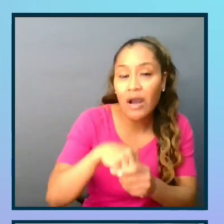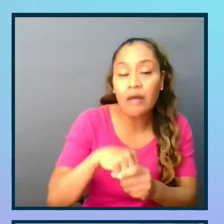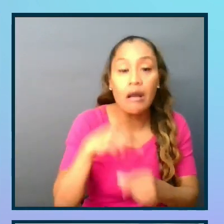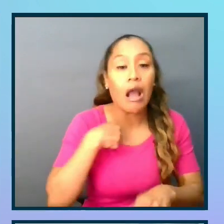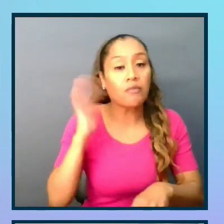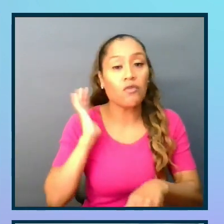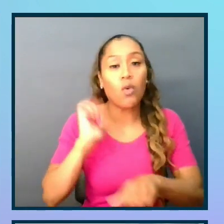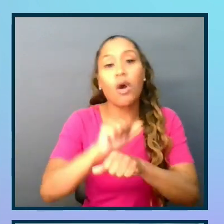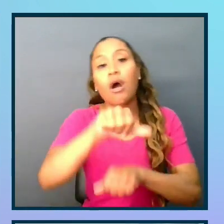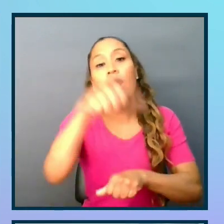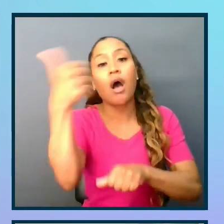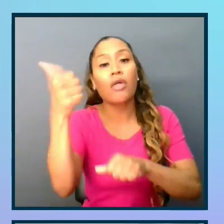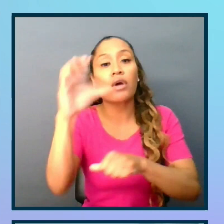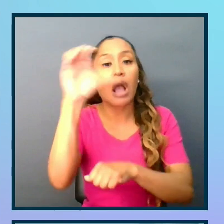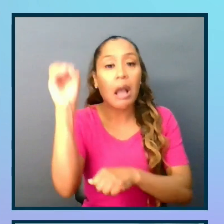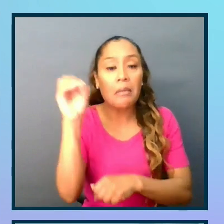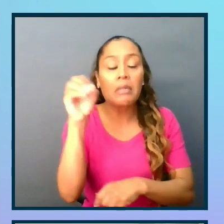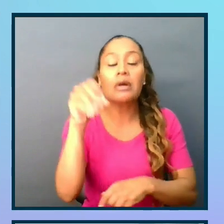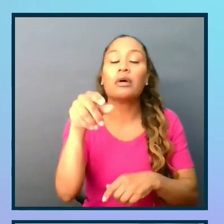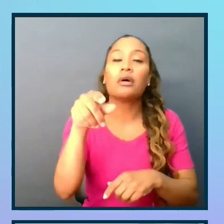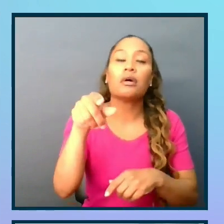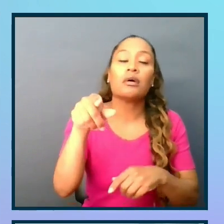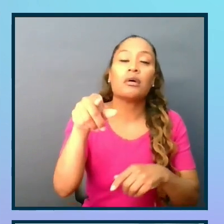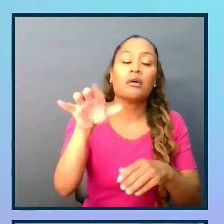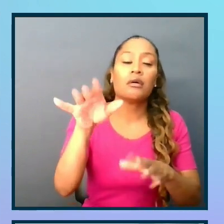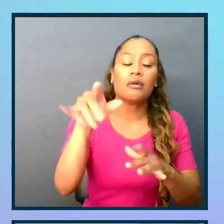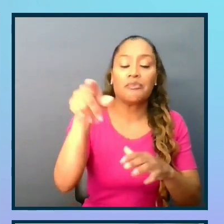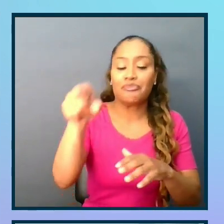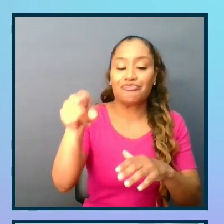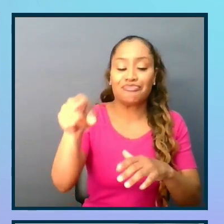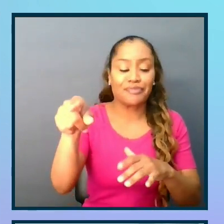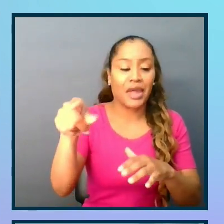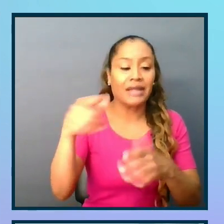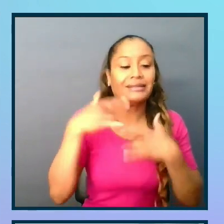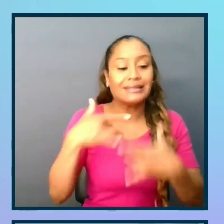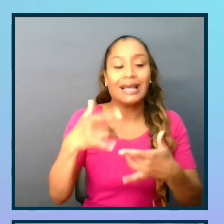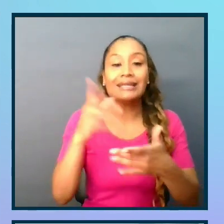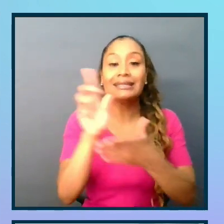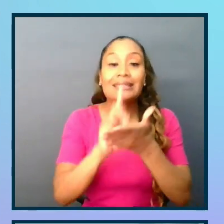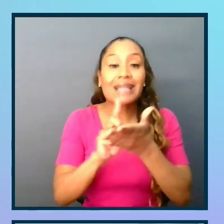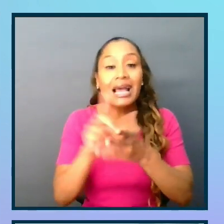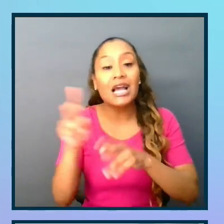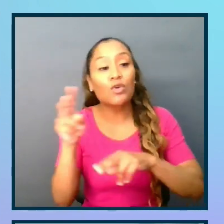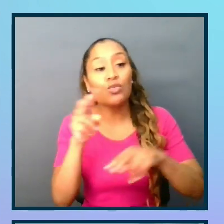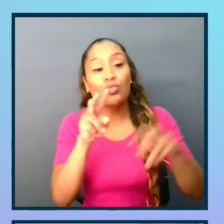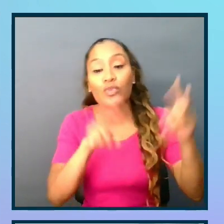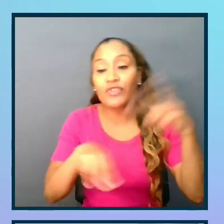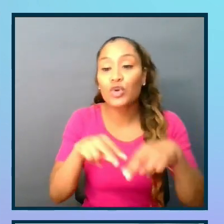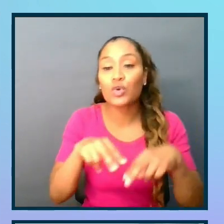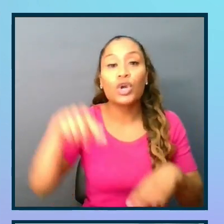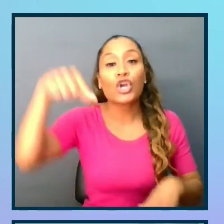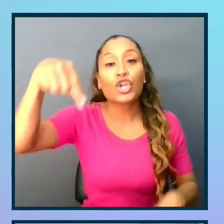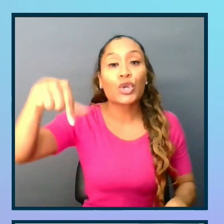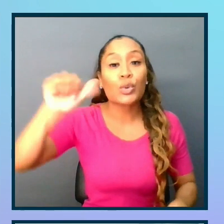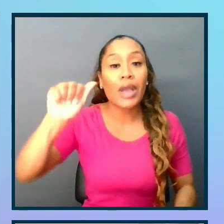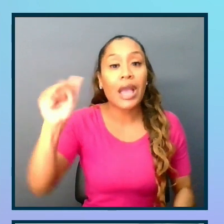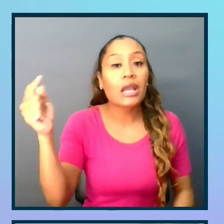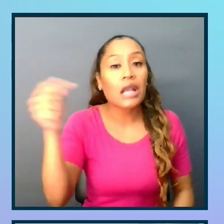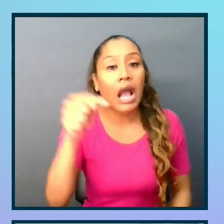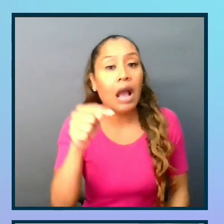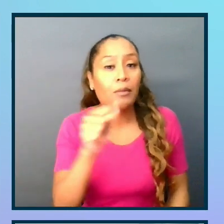places where during the design review, QA would come in and write